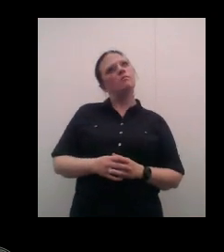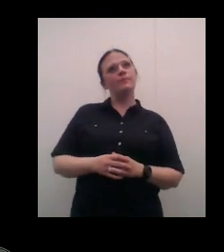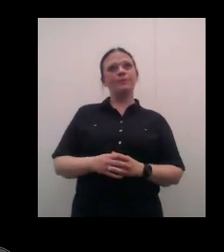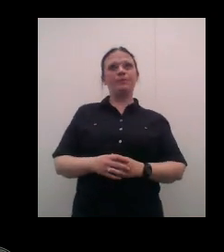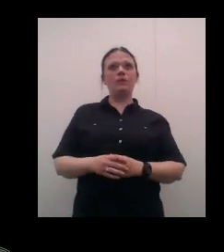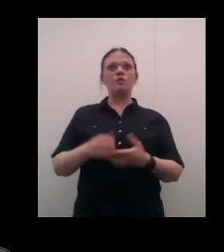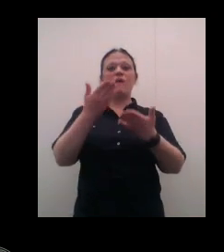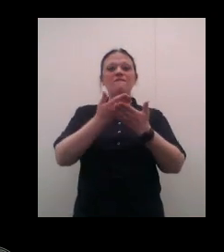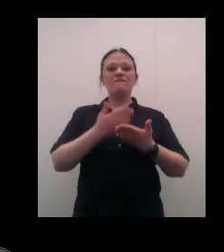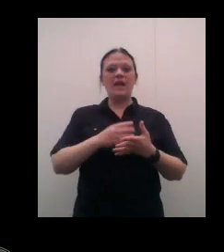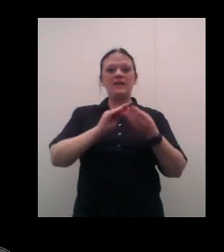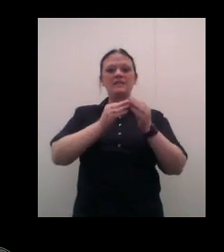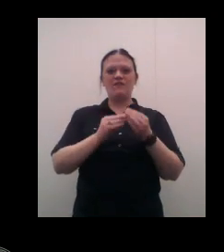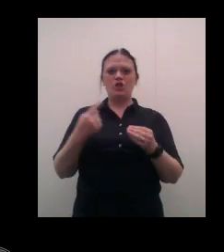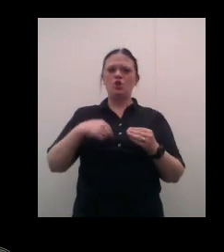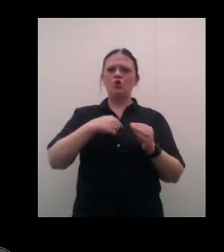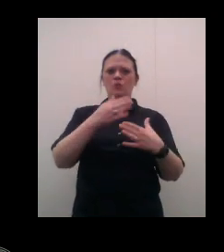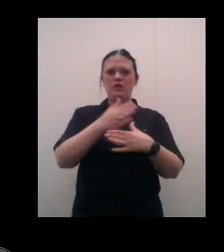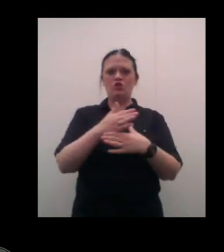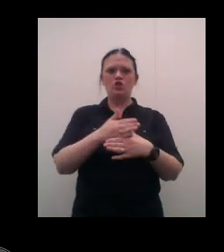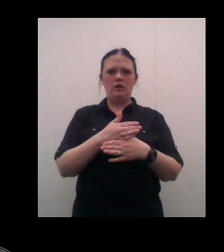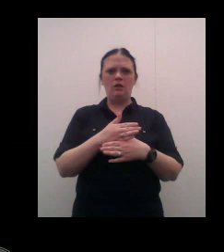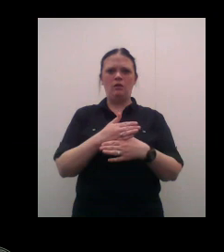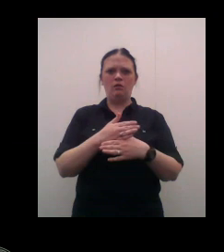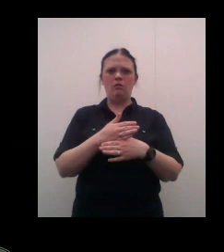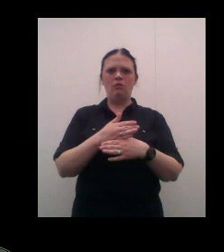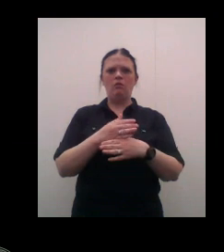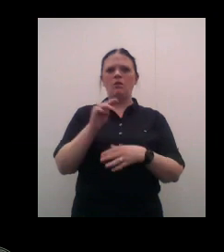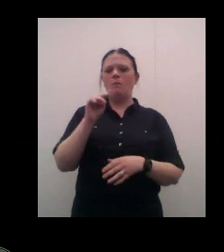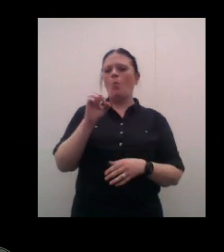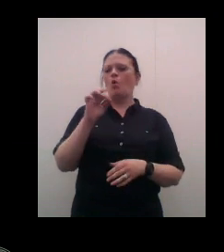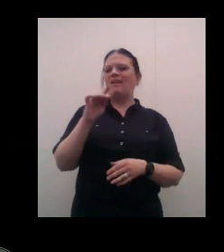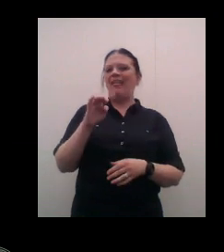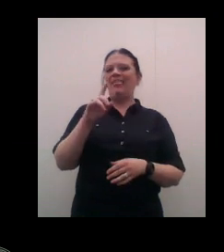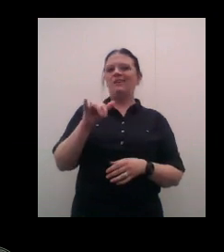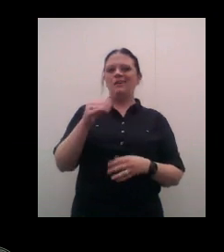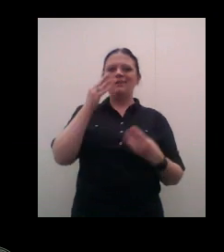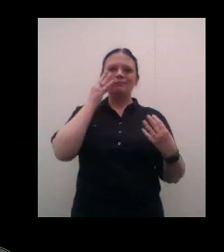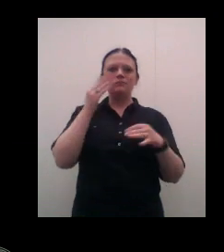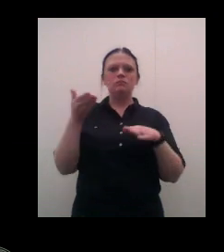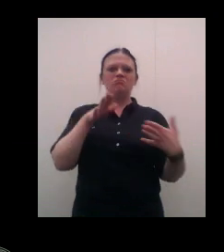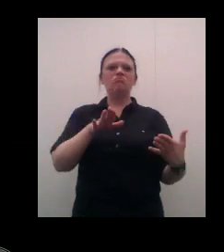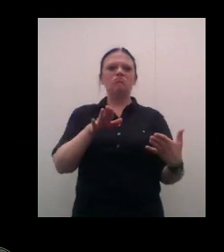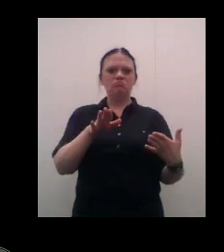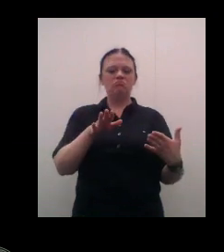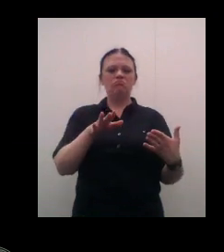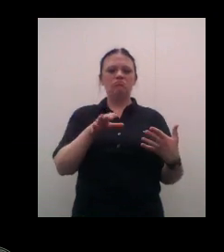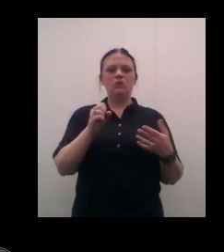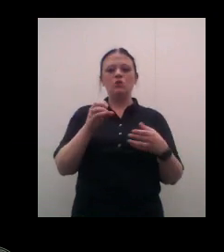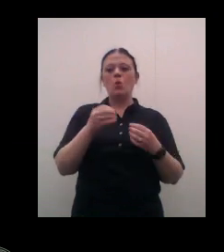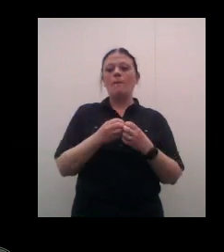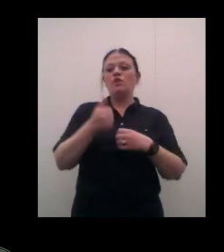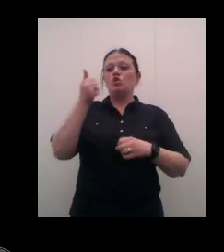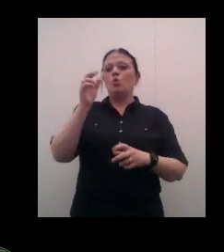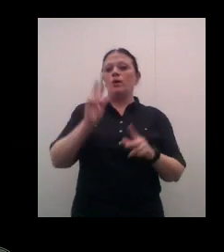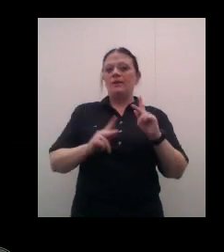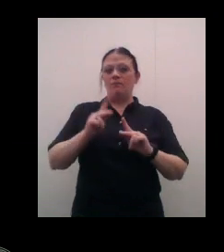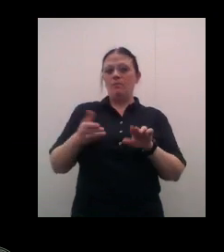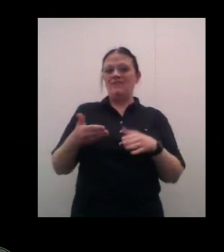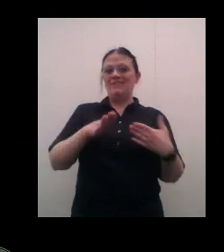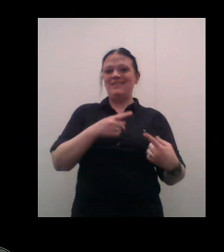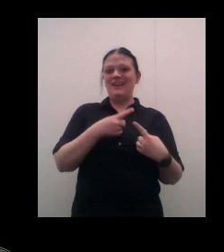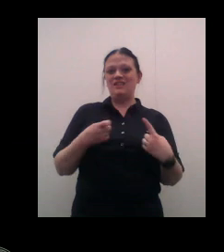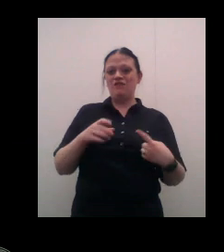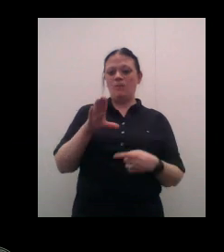figures, we share this data a lot, mortality data. Which once again shows that a majority of the individuals who've deceased as a result